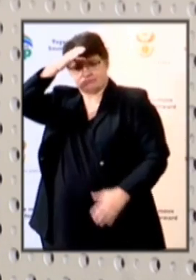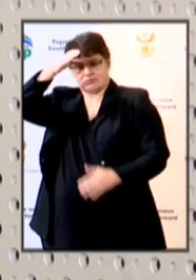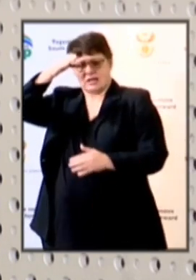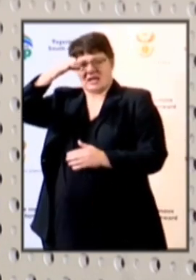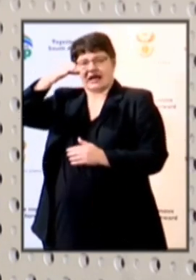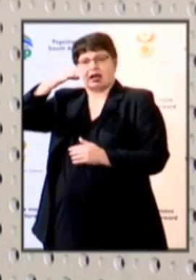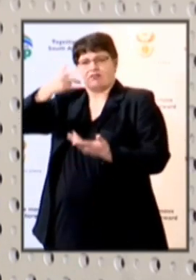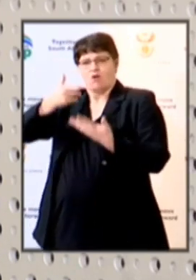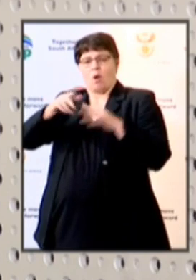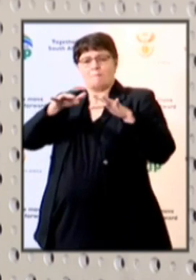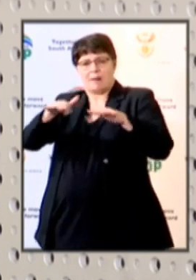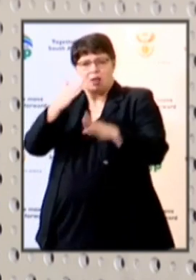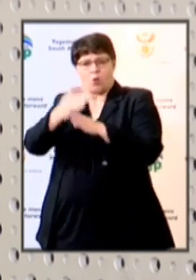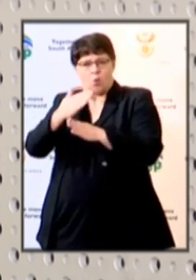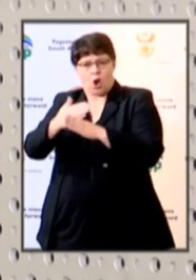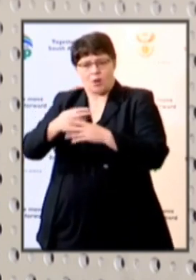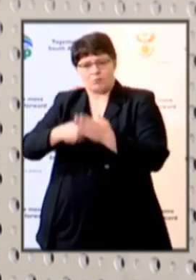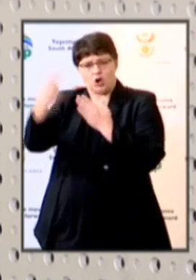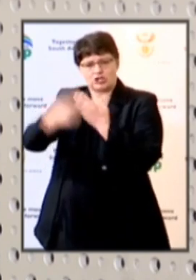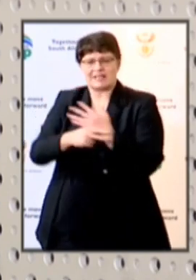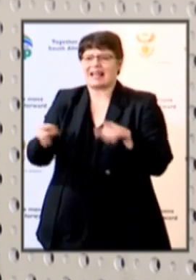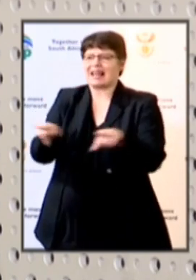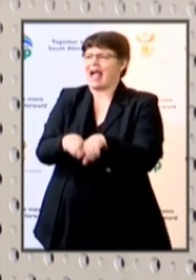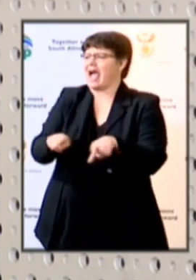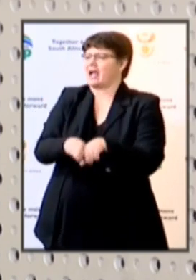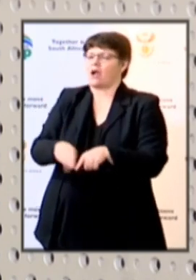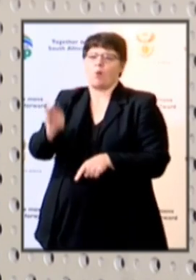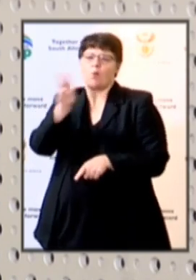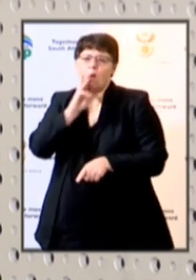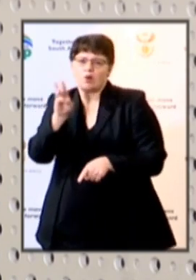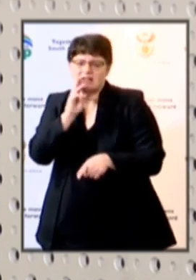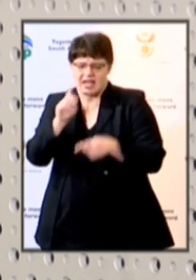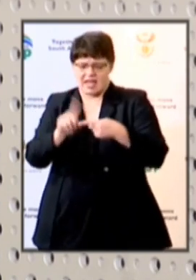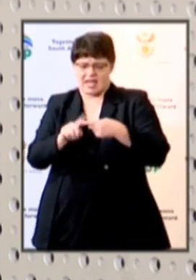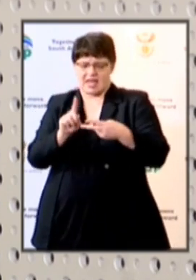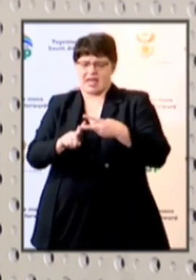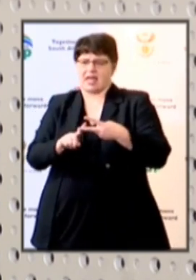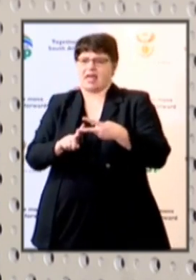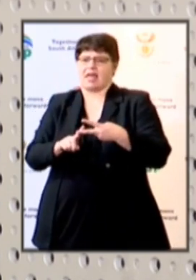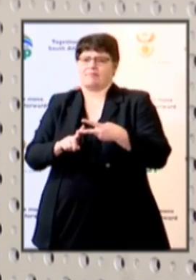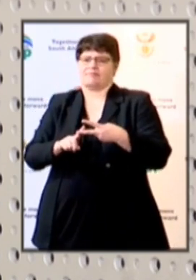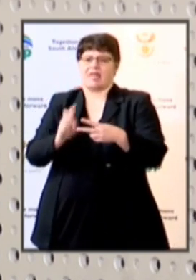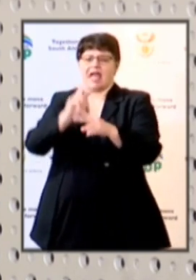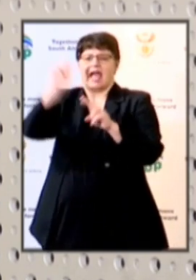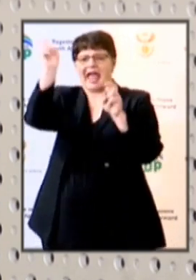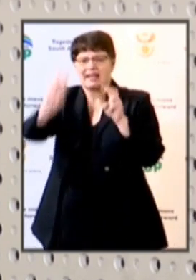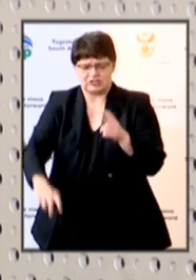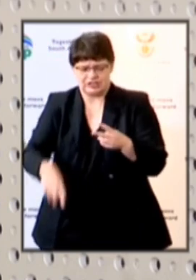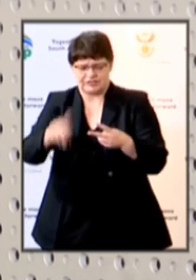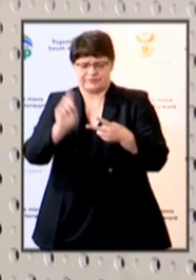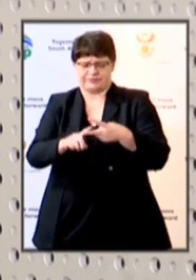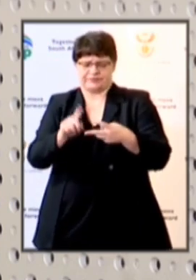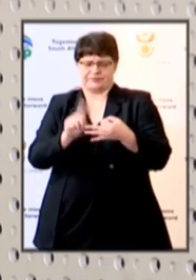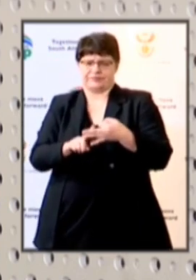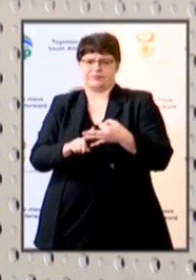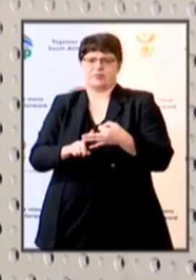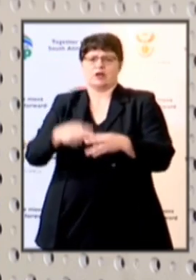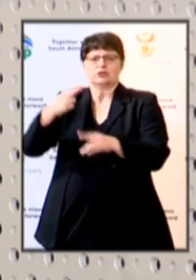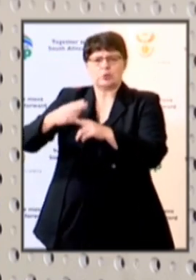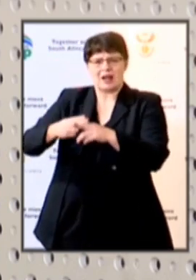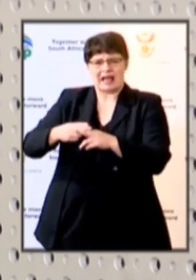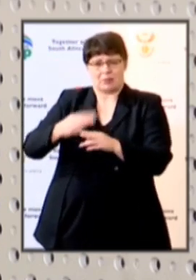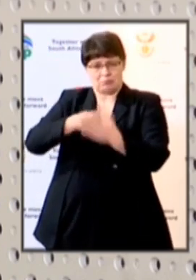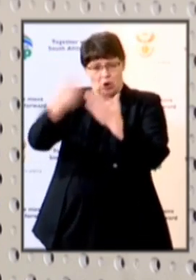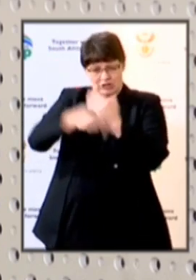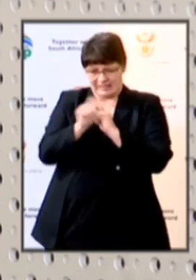work projects, and these include water, energy, and sanitation projects. And we also will be bringing